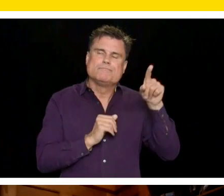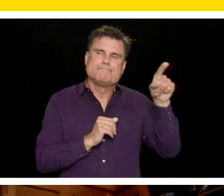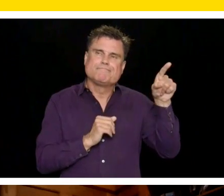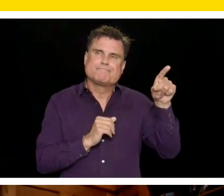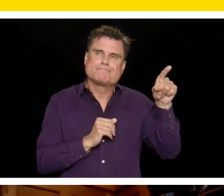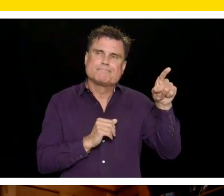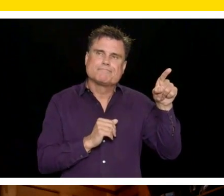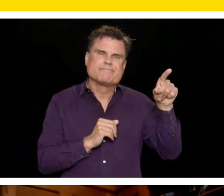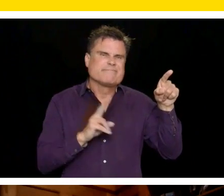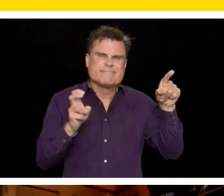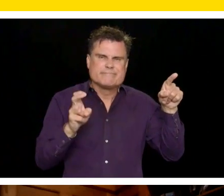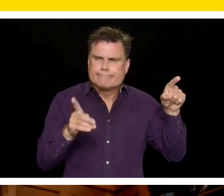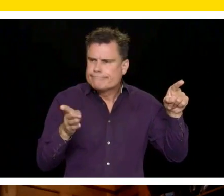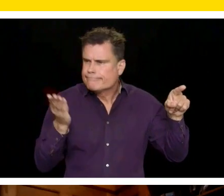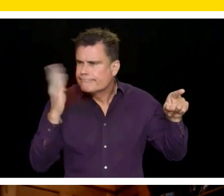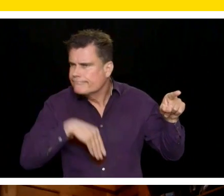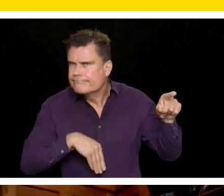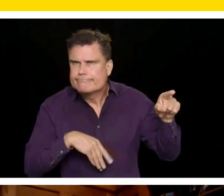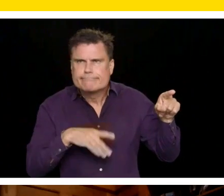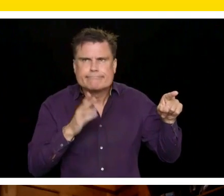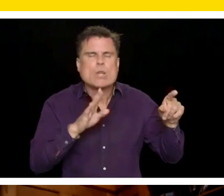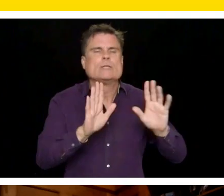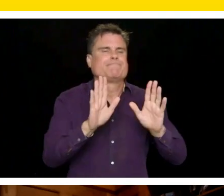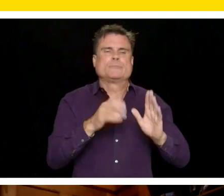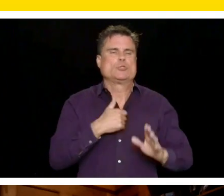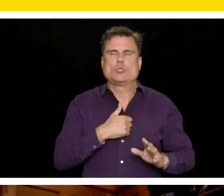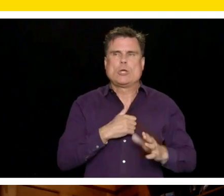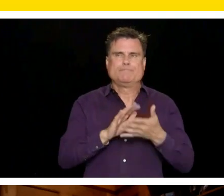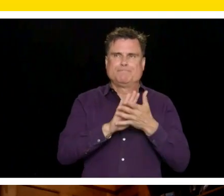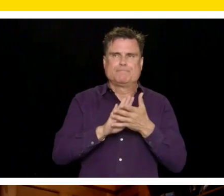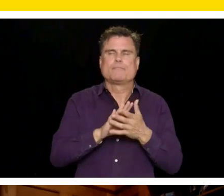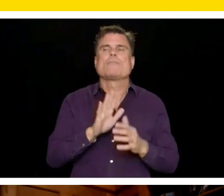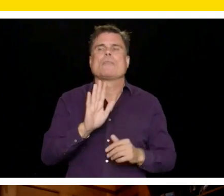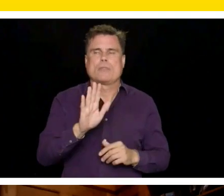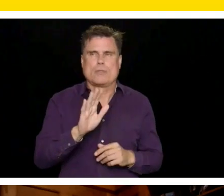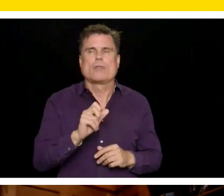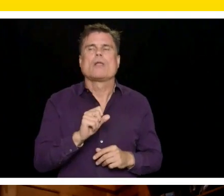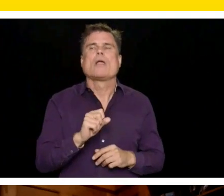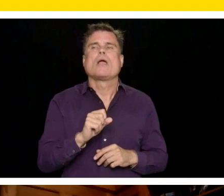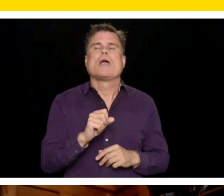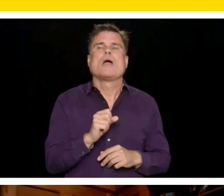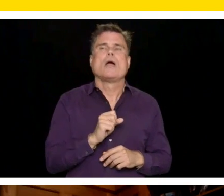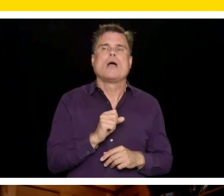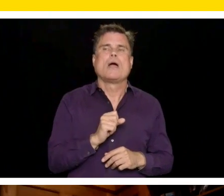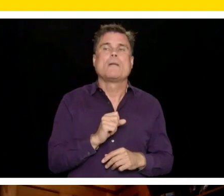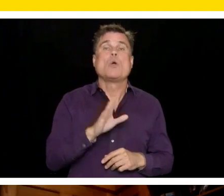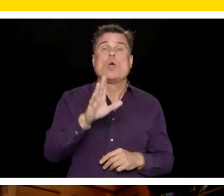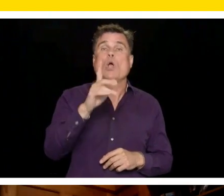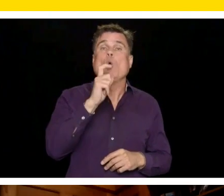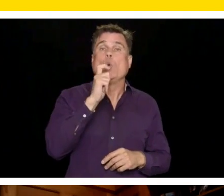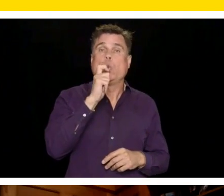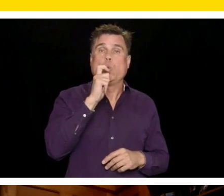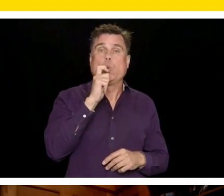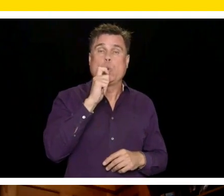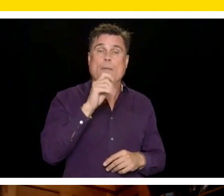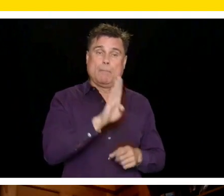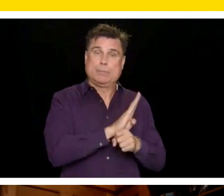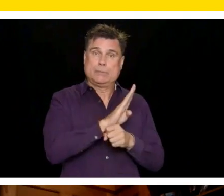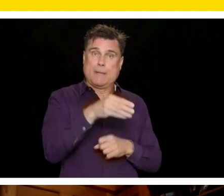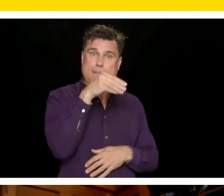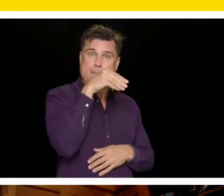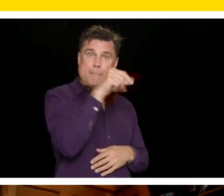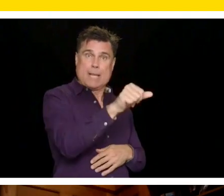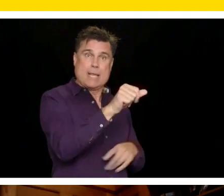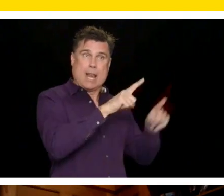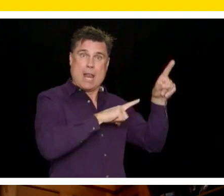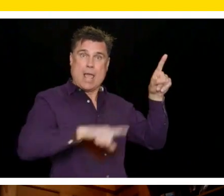feds at the moment? I think you answered most of this the last time, but this question came twice. Let me